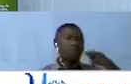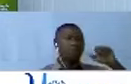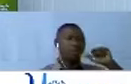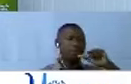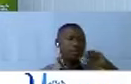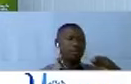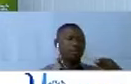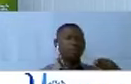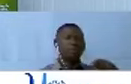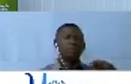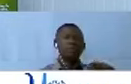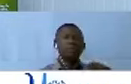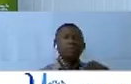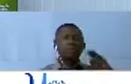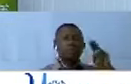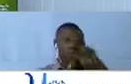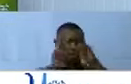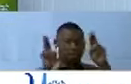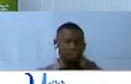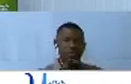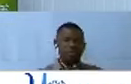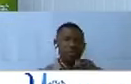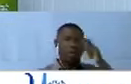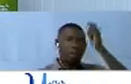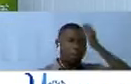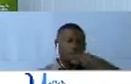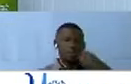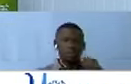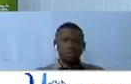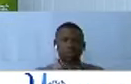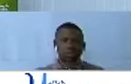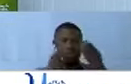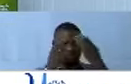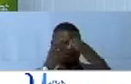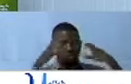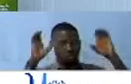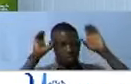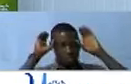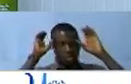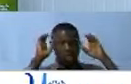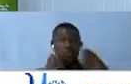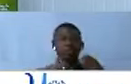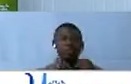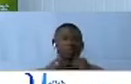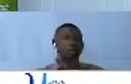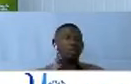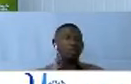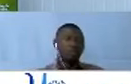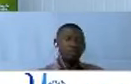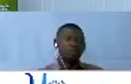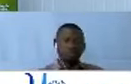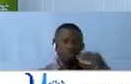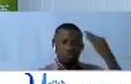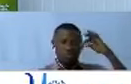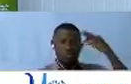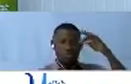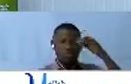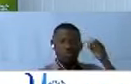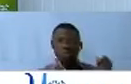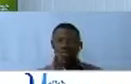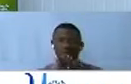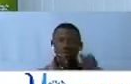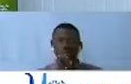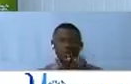bunda. National Police Training College. Walam ika polisi lu karandi college ba mento je. Study investigation and collaborative policing.